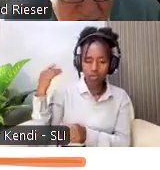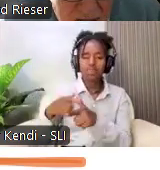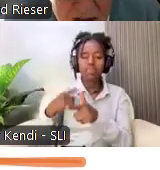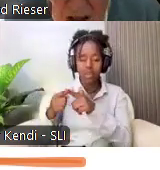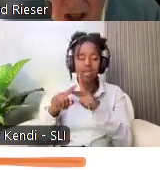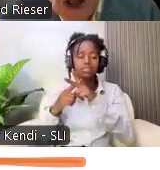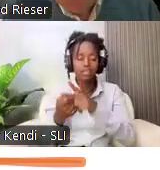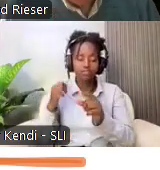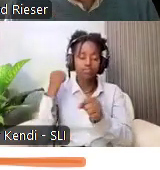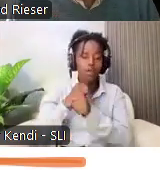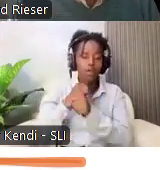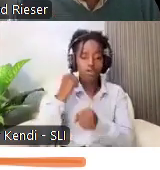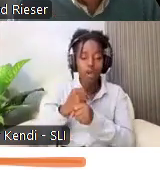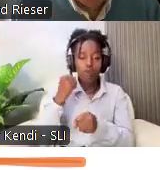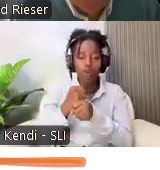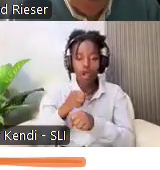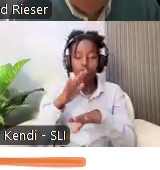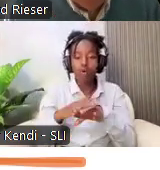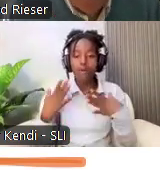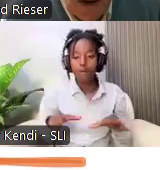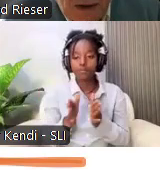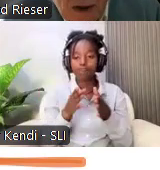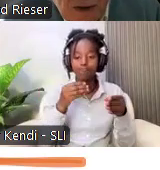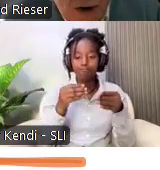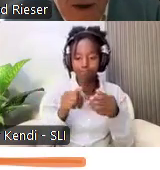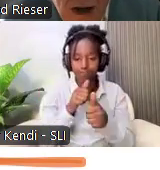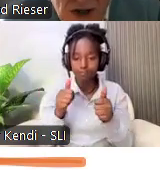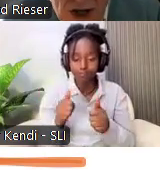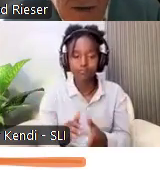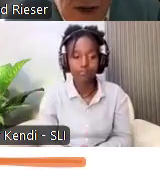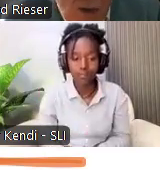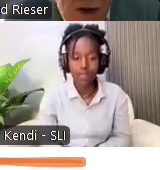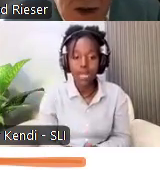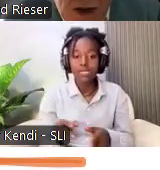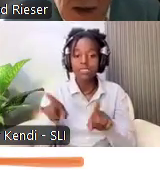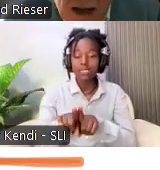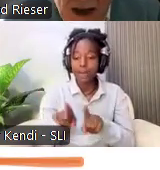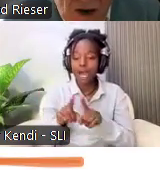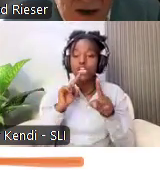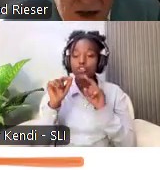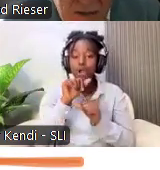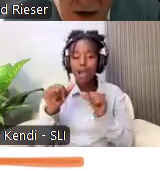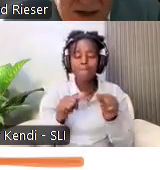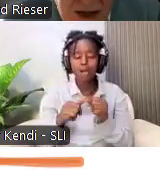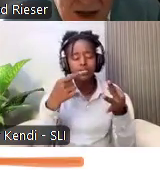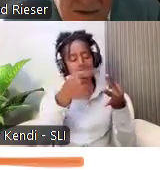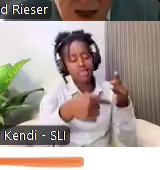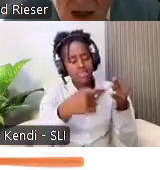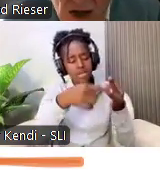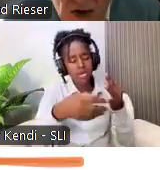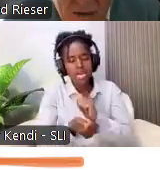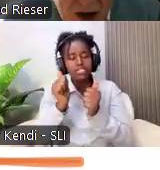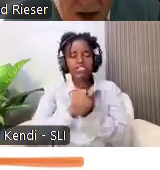vice chairs. She made the point, first of all, the three major shifts she wants to get across in her